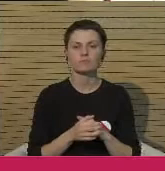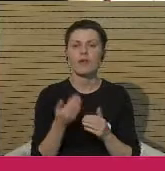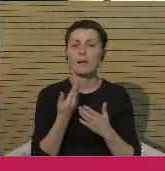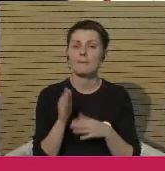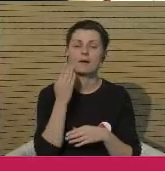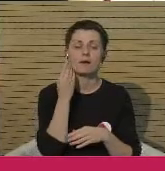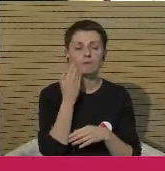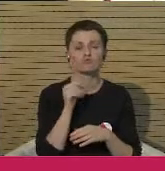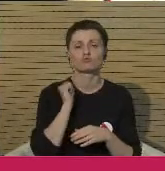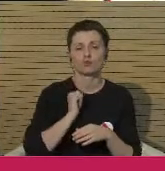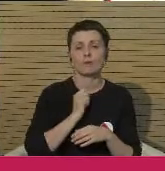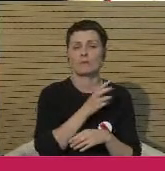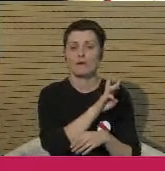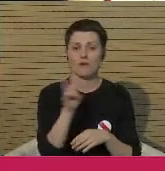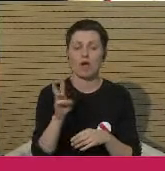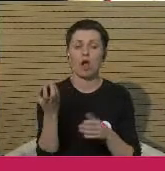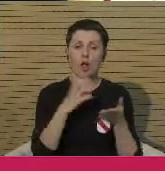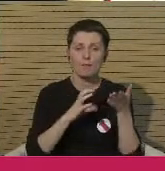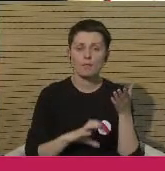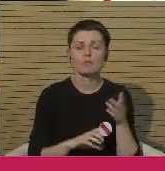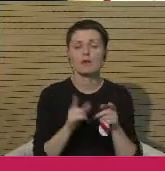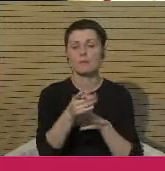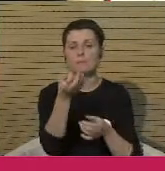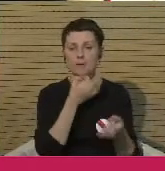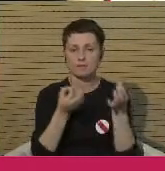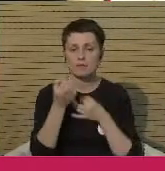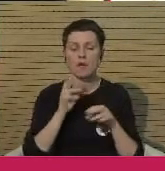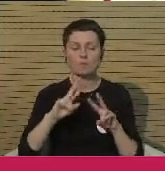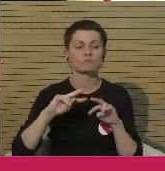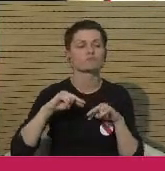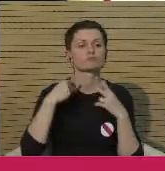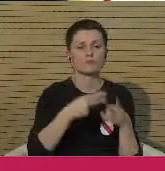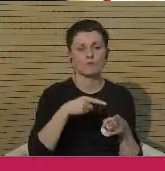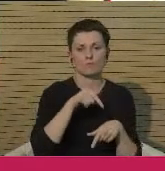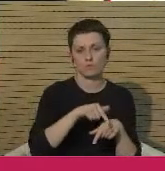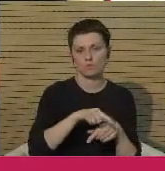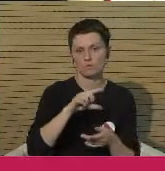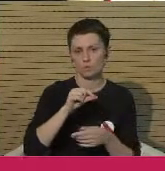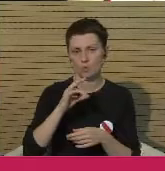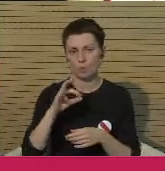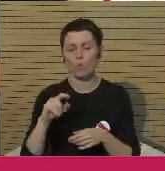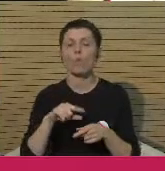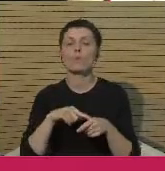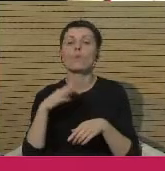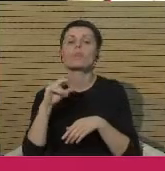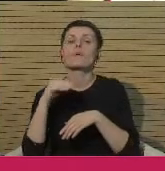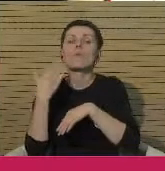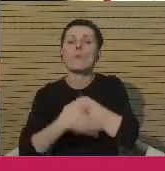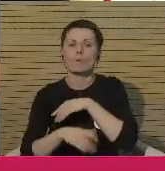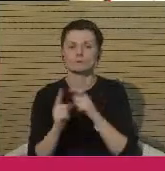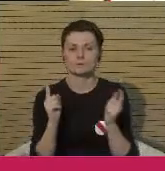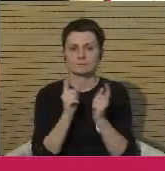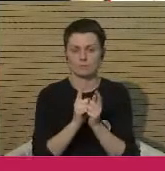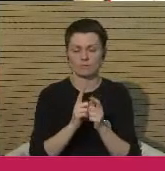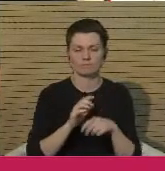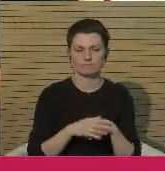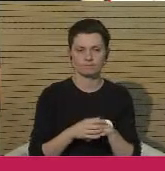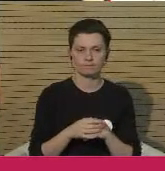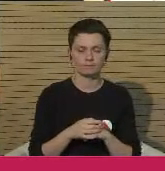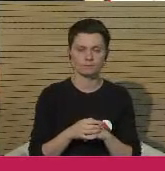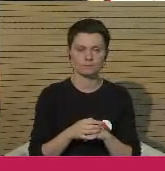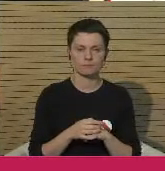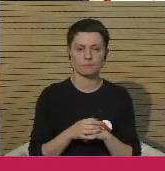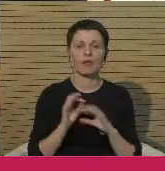in a chat facility. We are very eager to listen to hear your comments and your